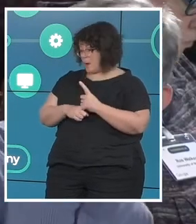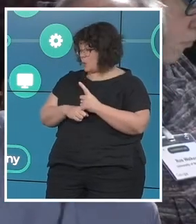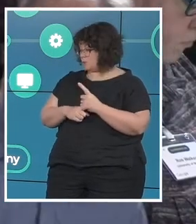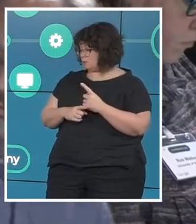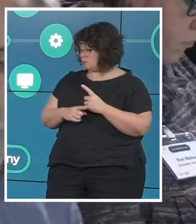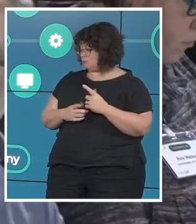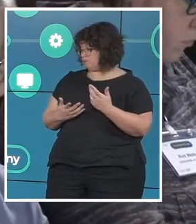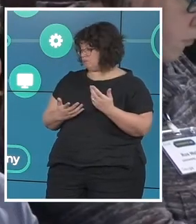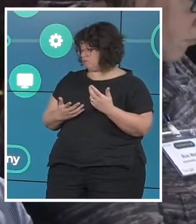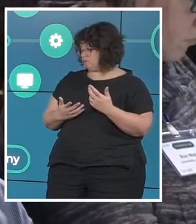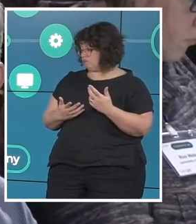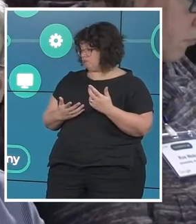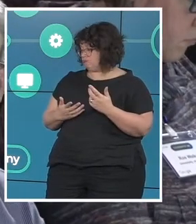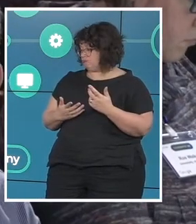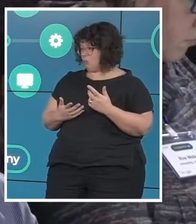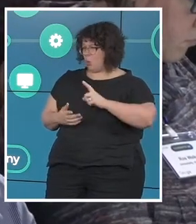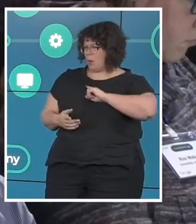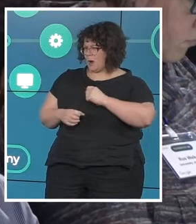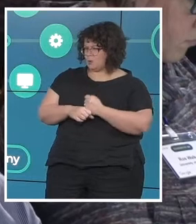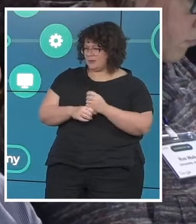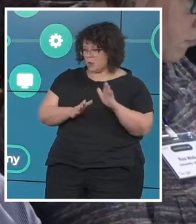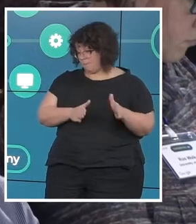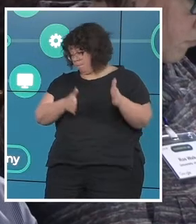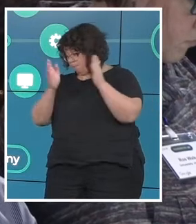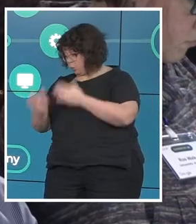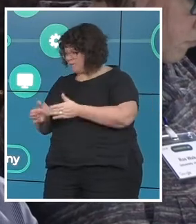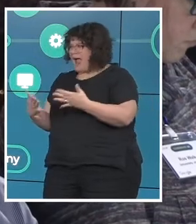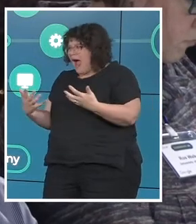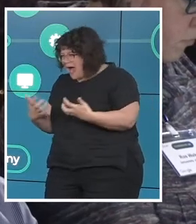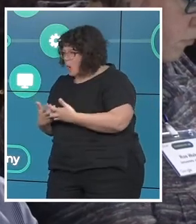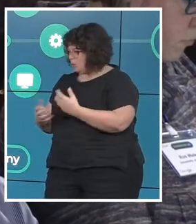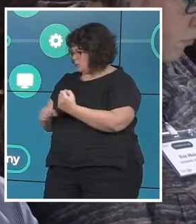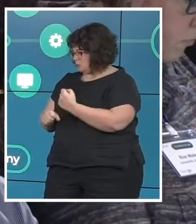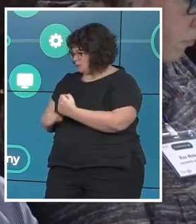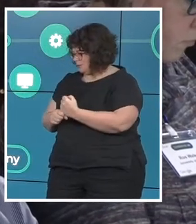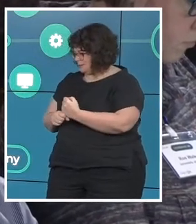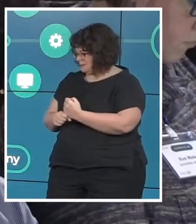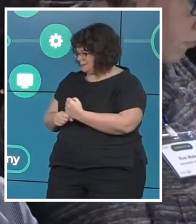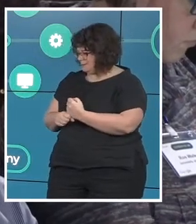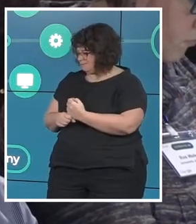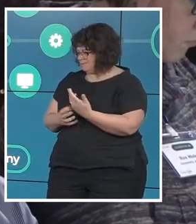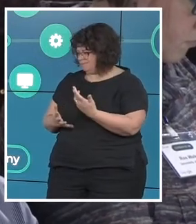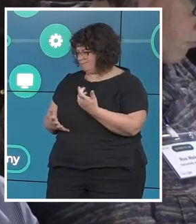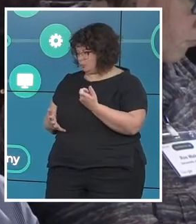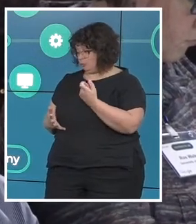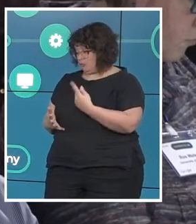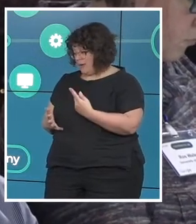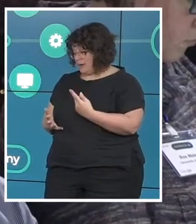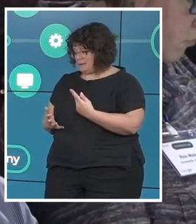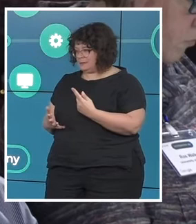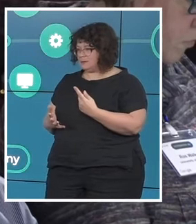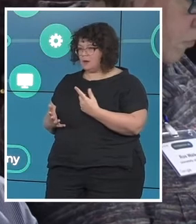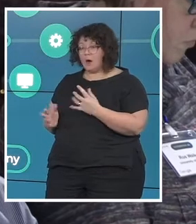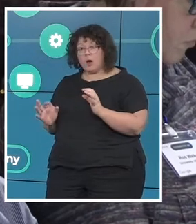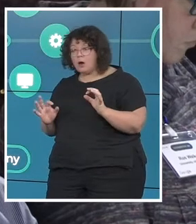why anymore, and everyone is talking about the way that you're doing stuff. And it's kind of where we are. I mean, the Champions Network's been an interesting one